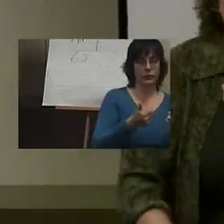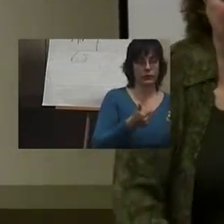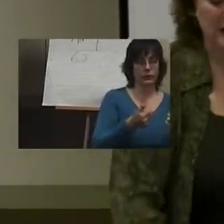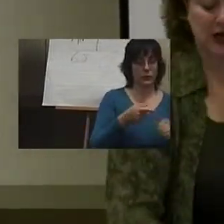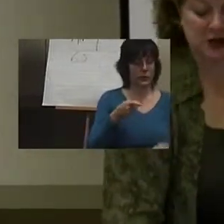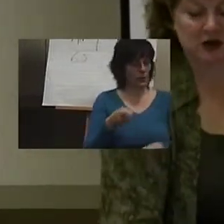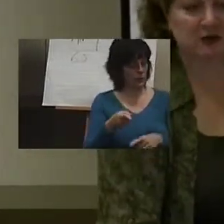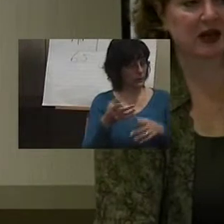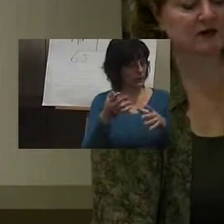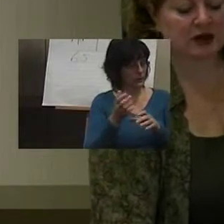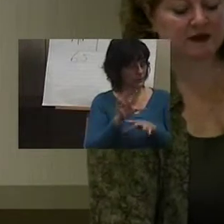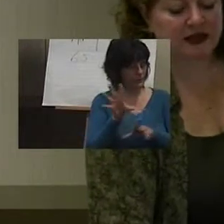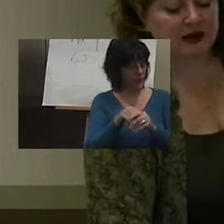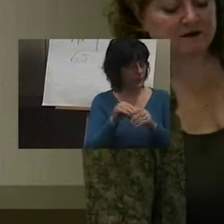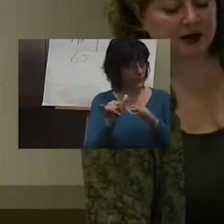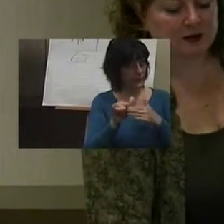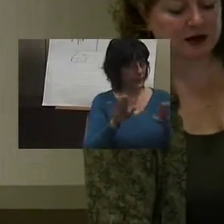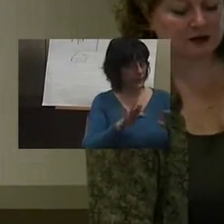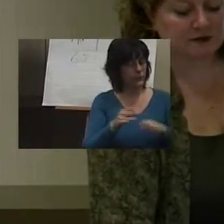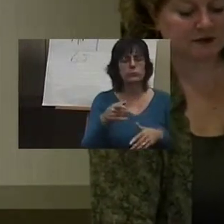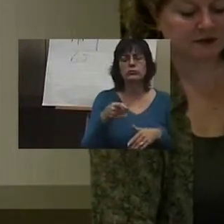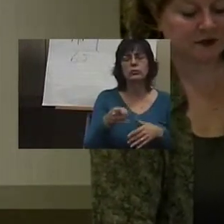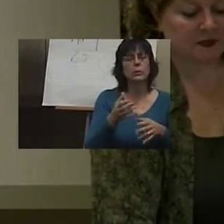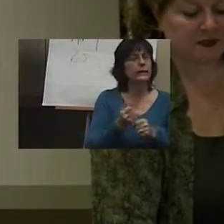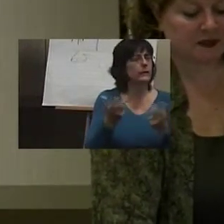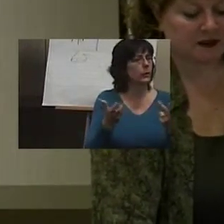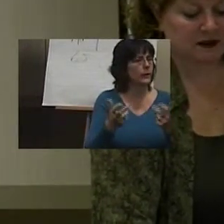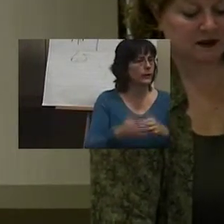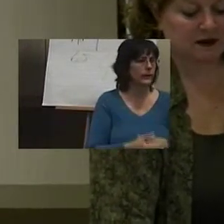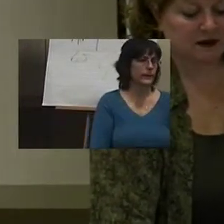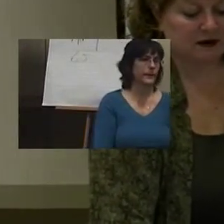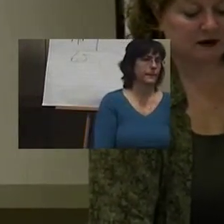getting out of engaging in the behavior in that environment?